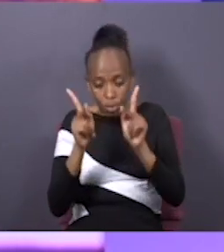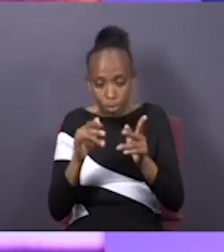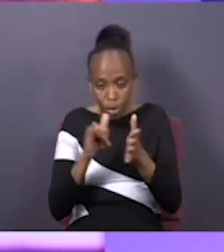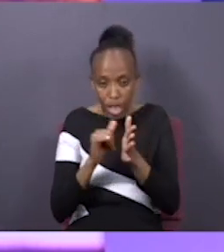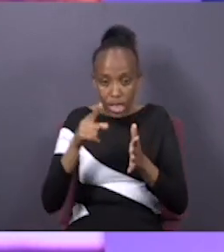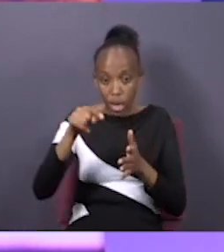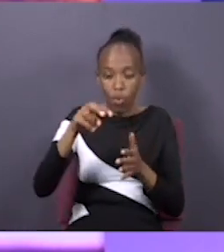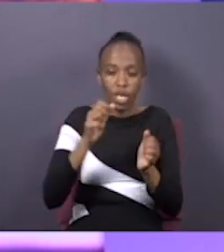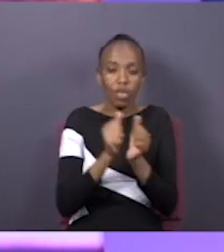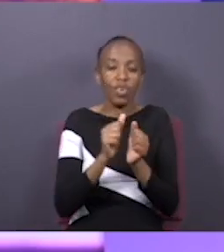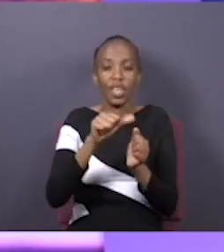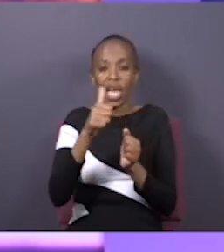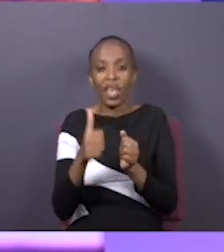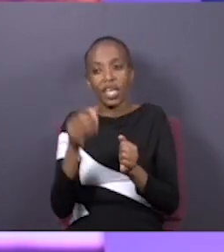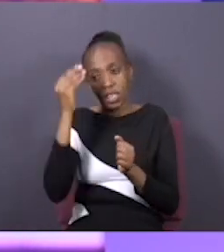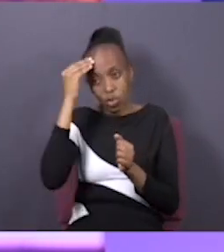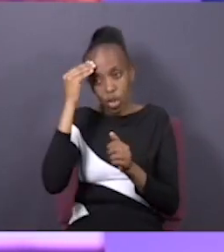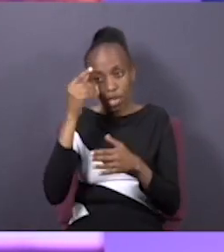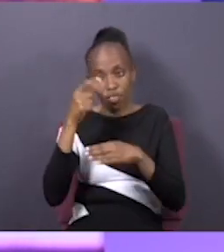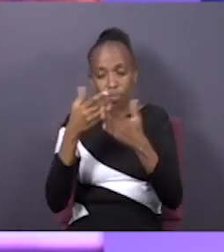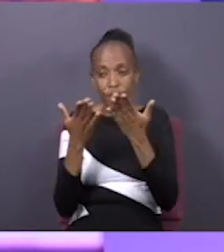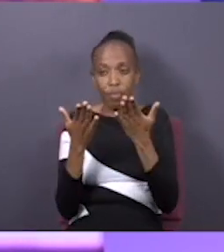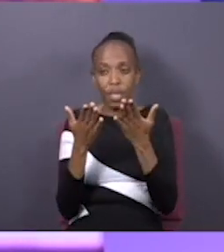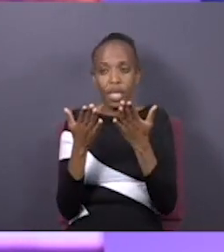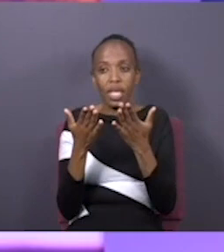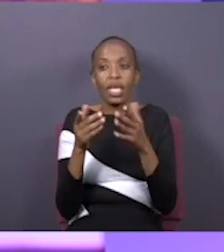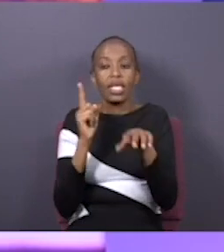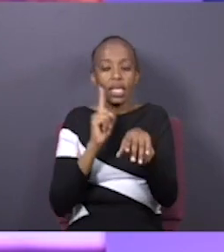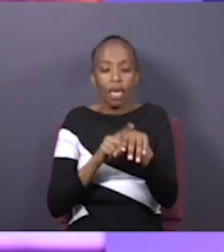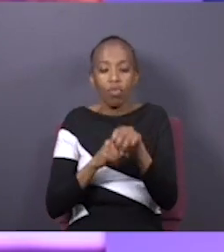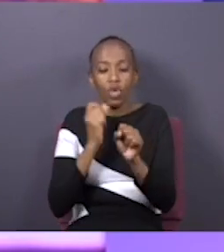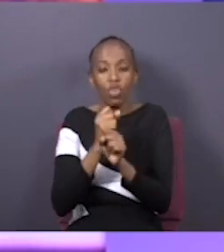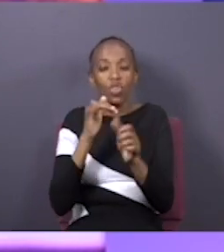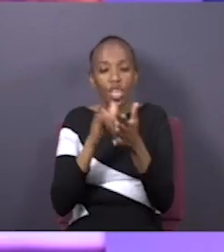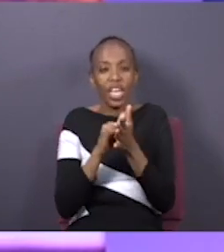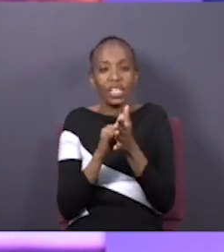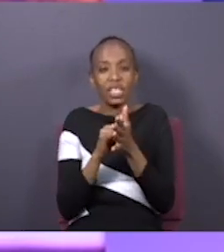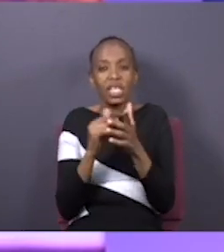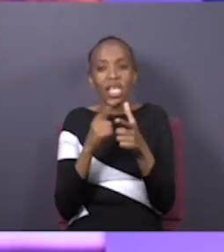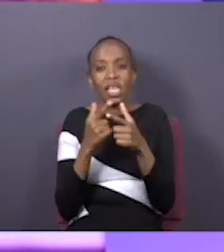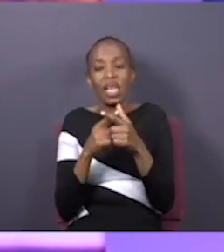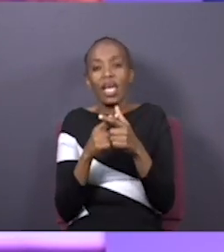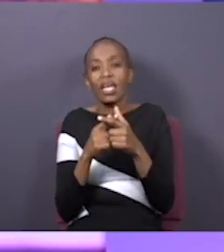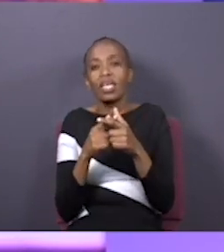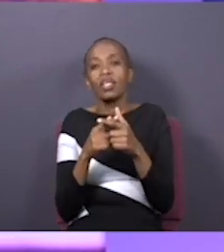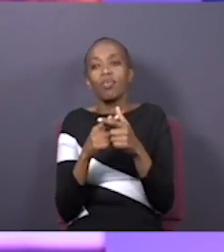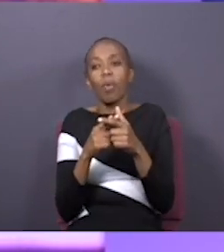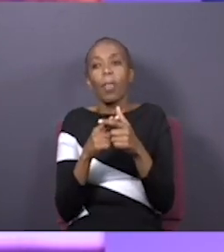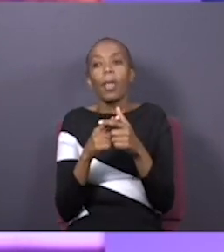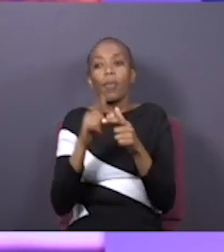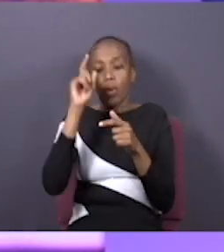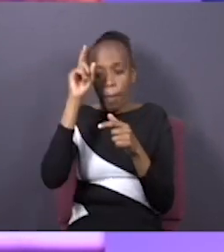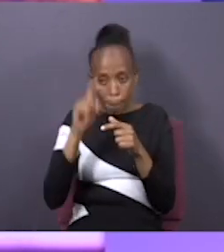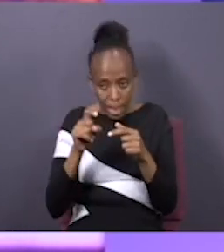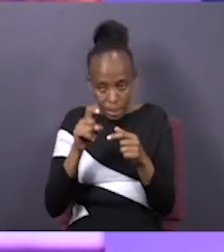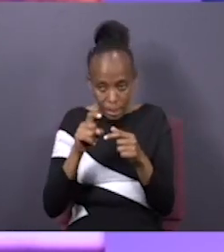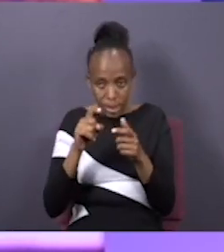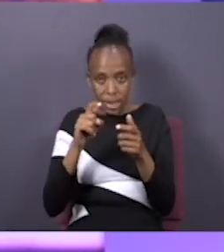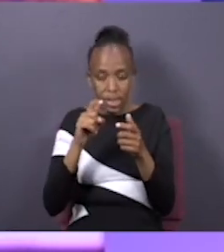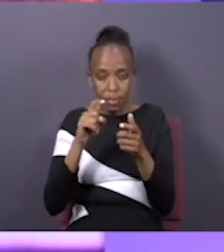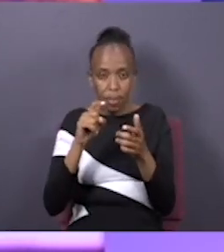are working with others to learn from them. And as we do that, it is inevitable that we will